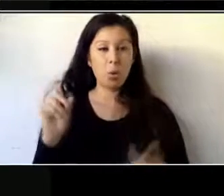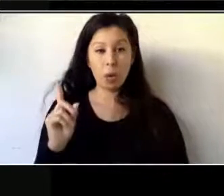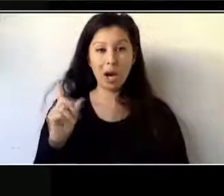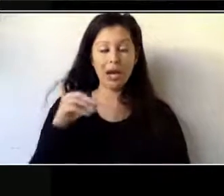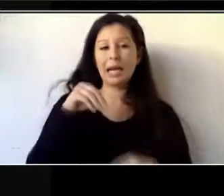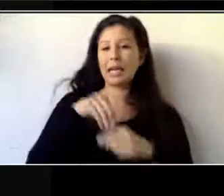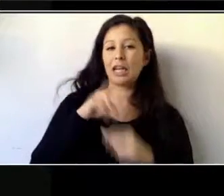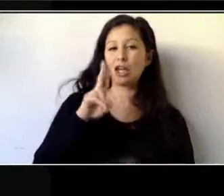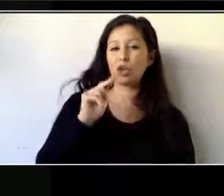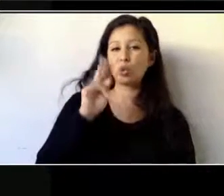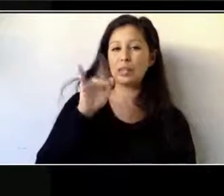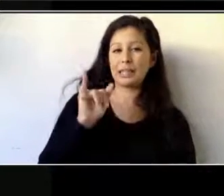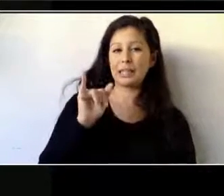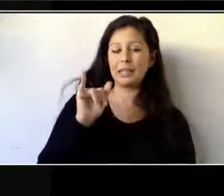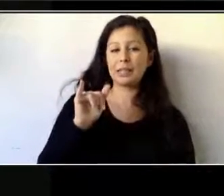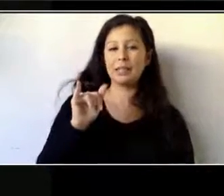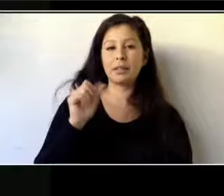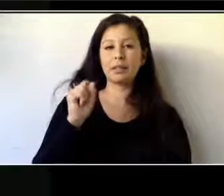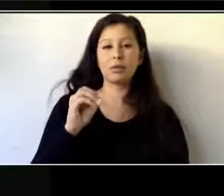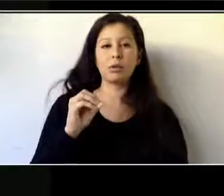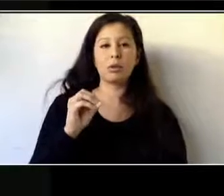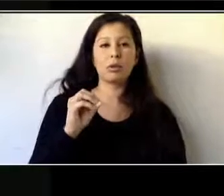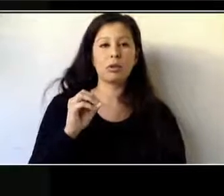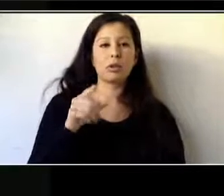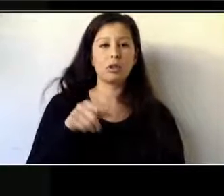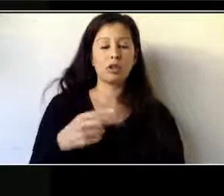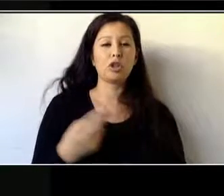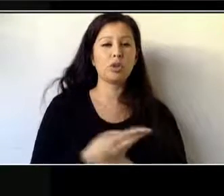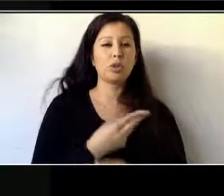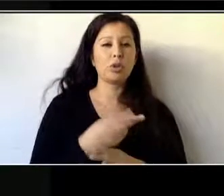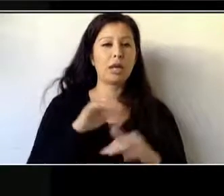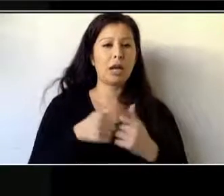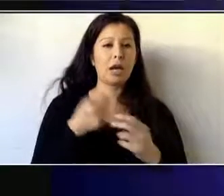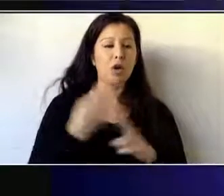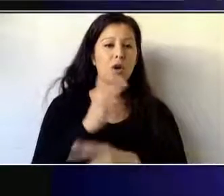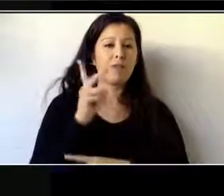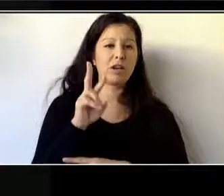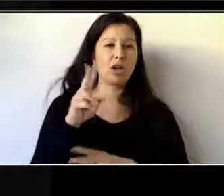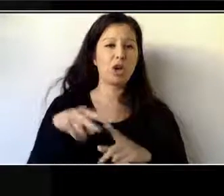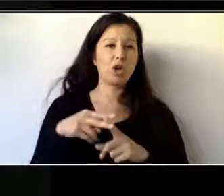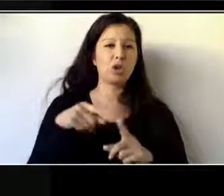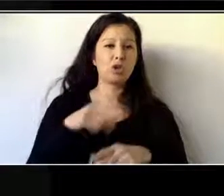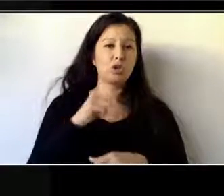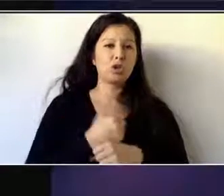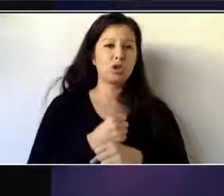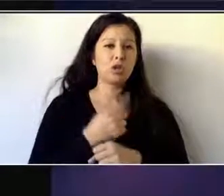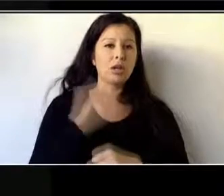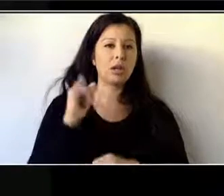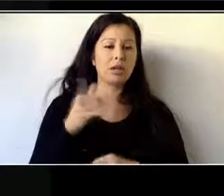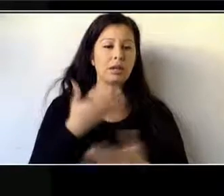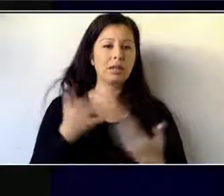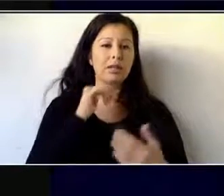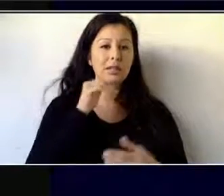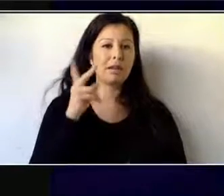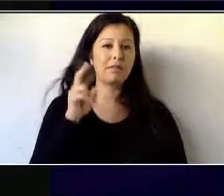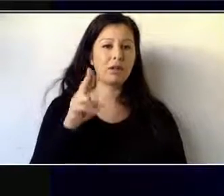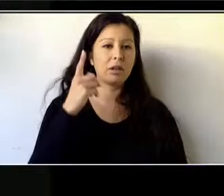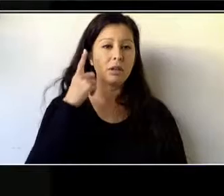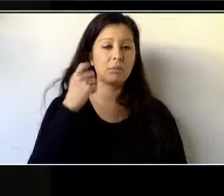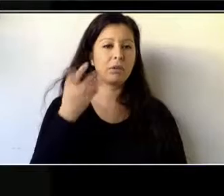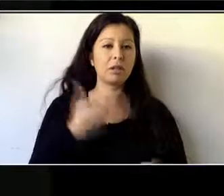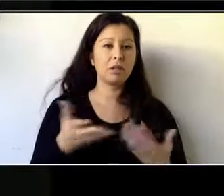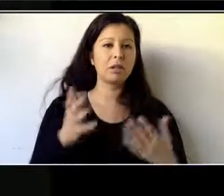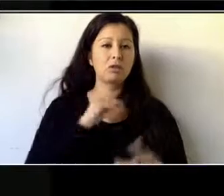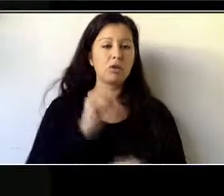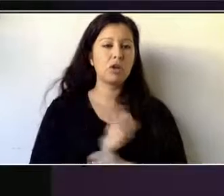Unity. So the idea with this was how do you use VR tools to create something that is not VR? Because the things VR tools are actually